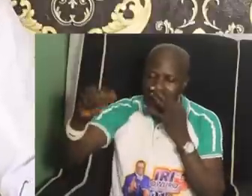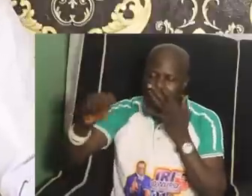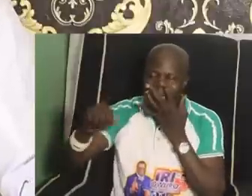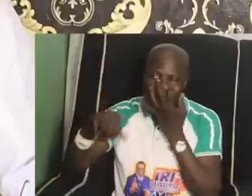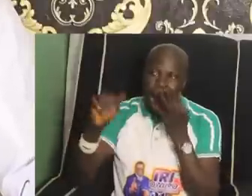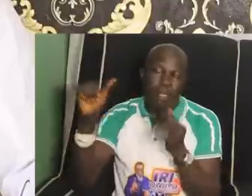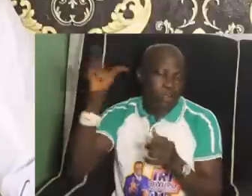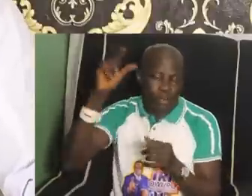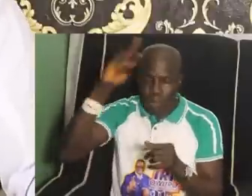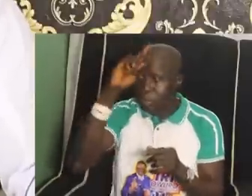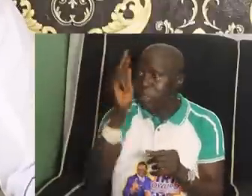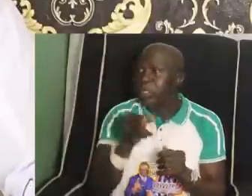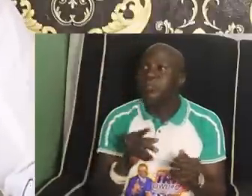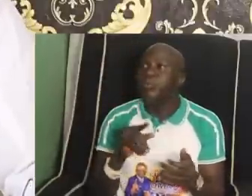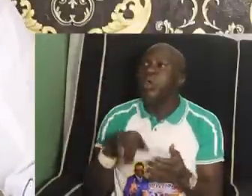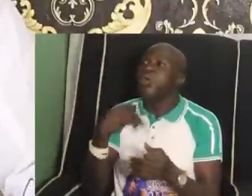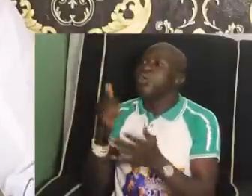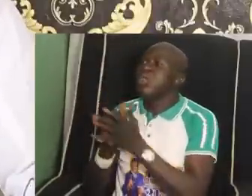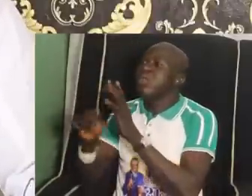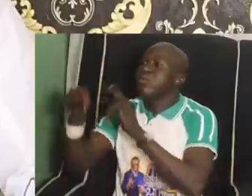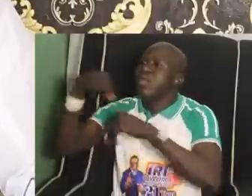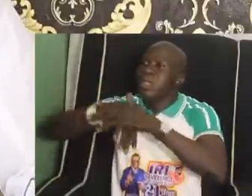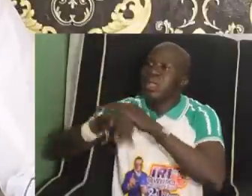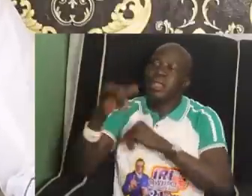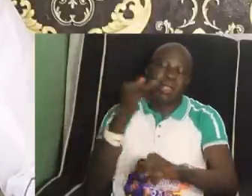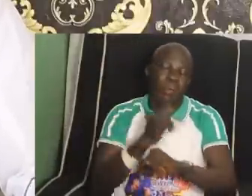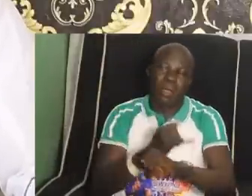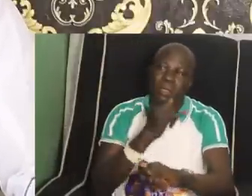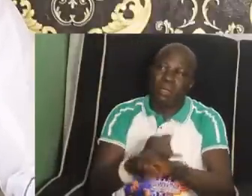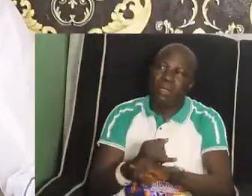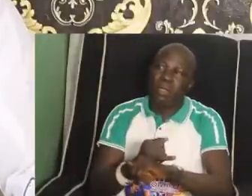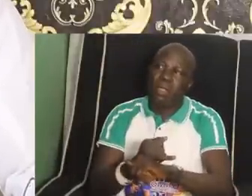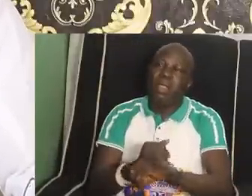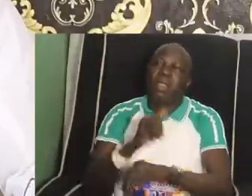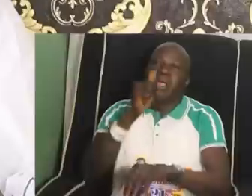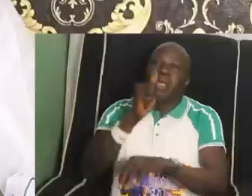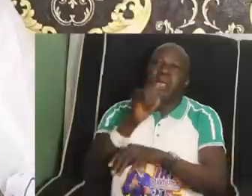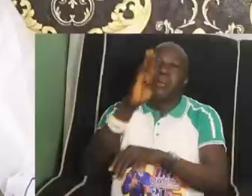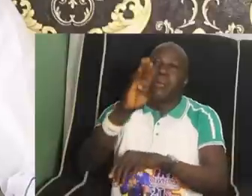water. Yes. Listen to me, sir. Those of you in Ibadan,